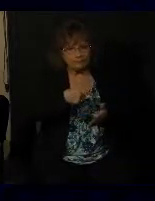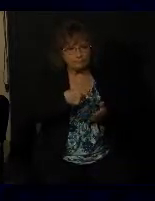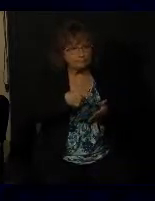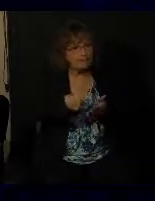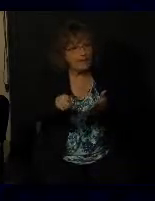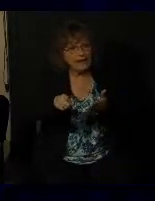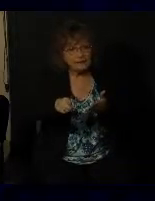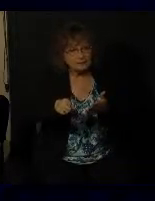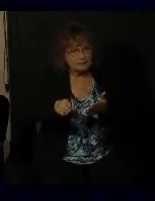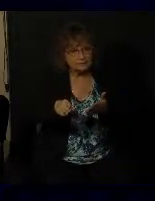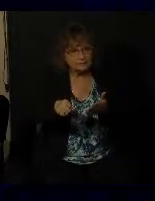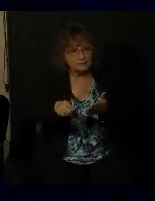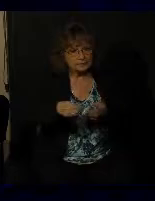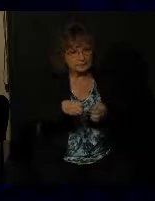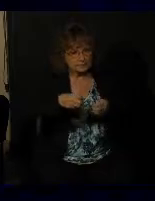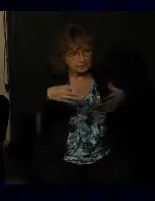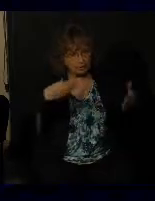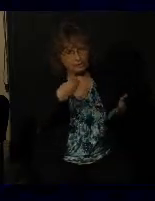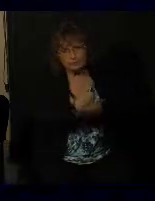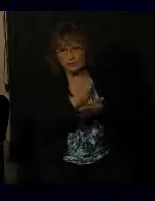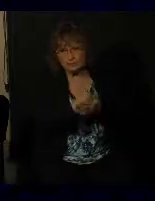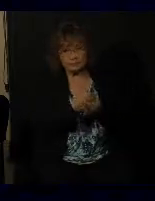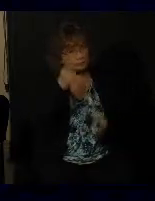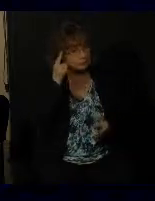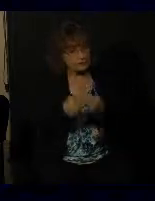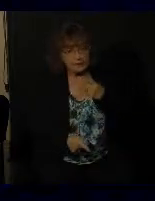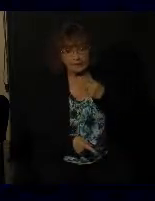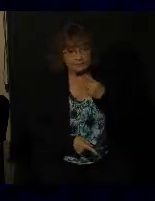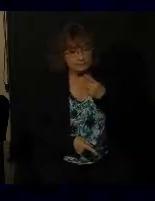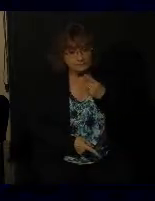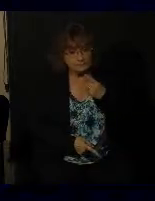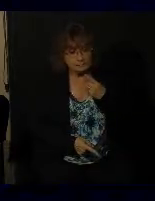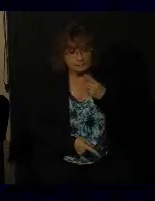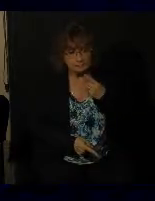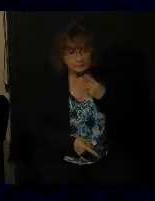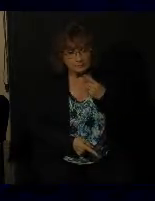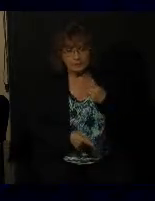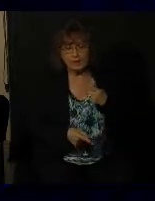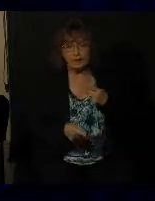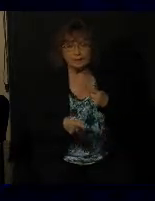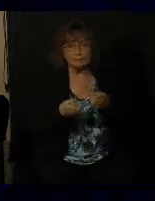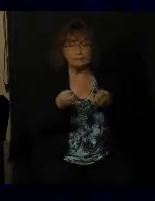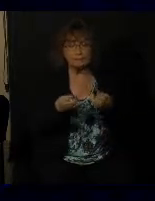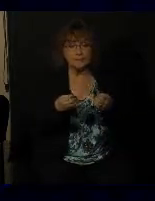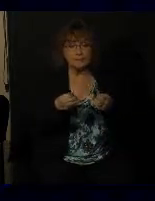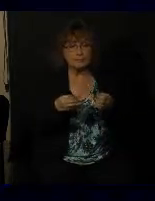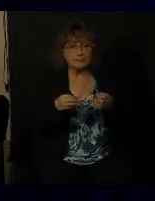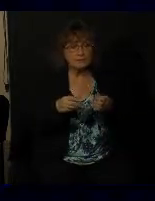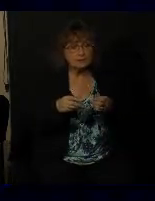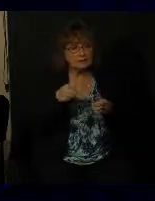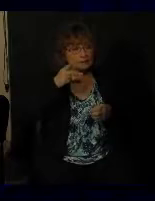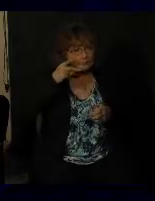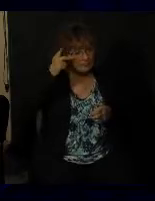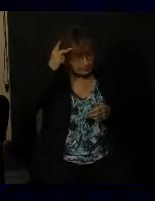We tell the families full tuition is $5,500 a month.